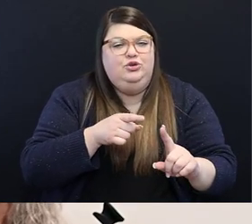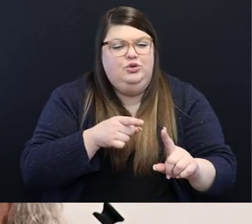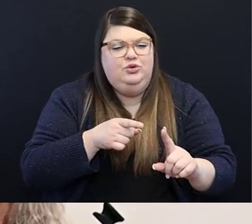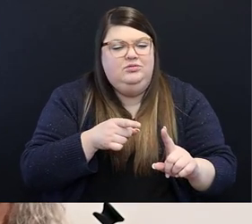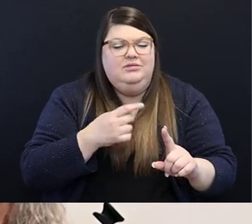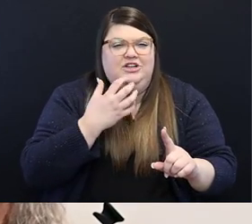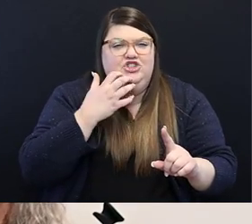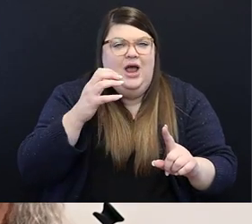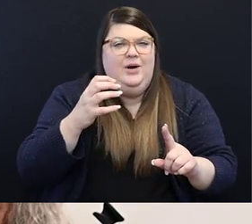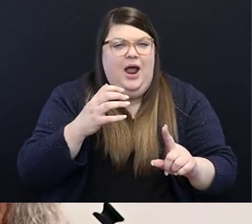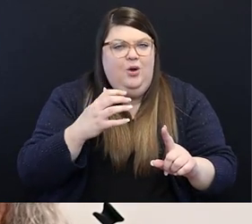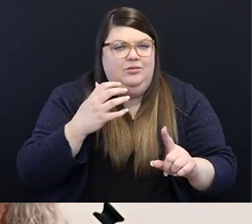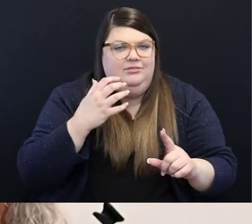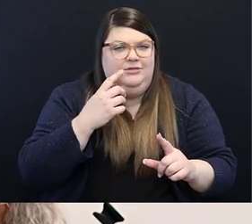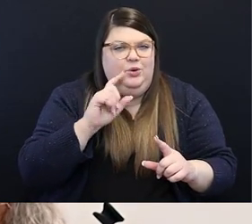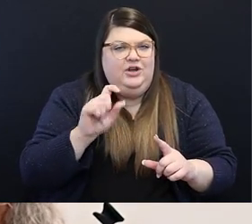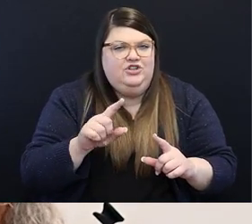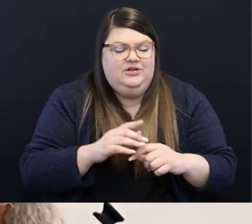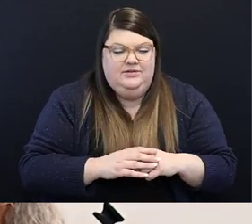it out.